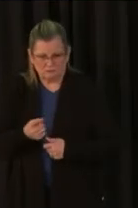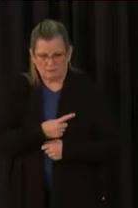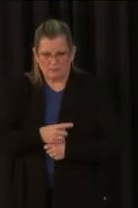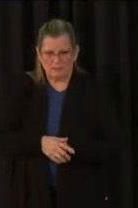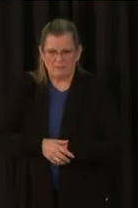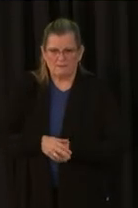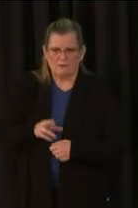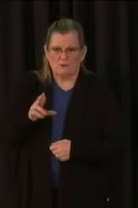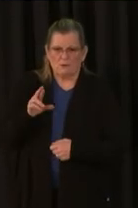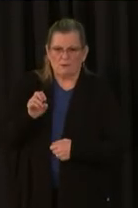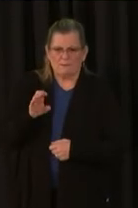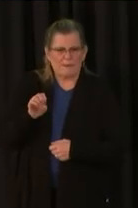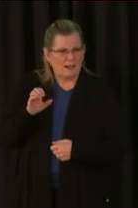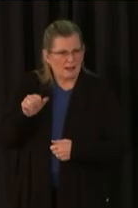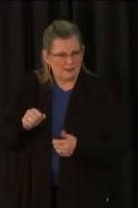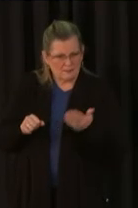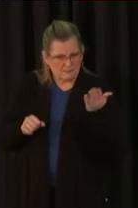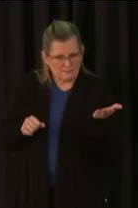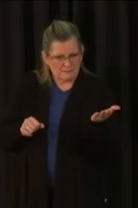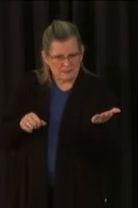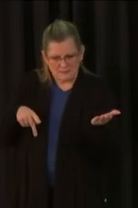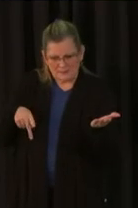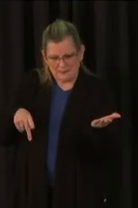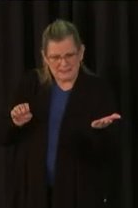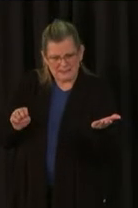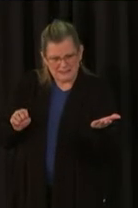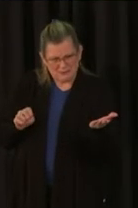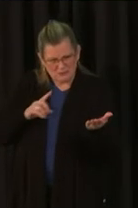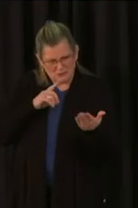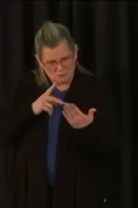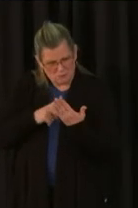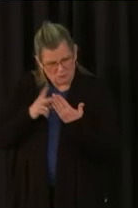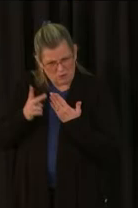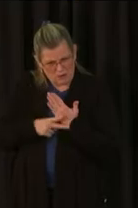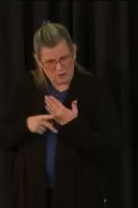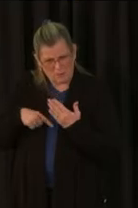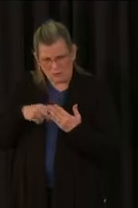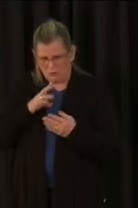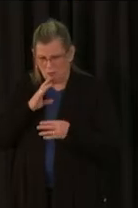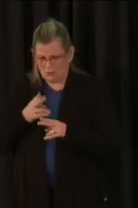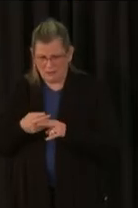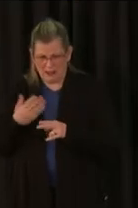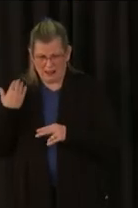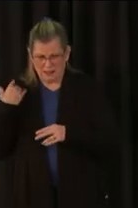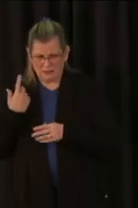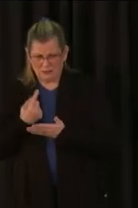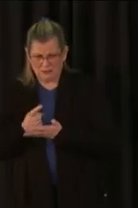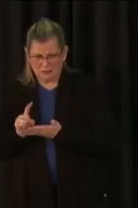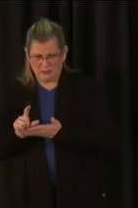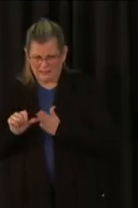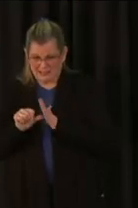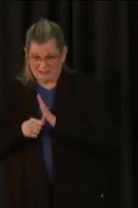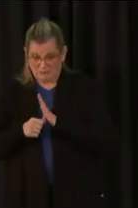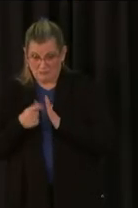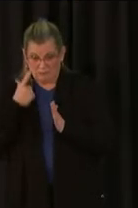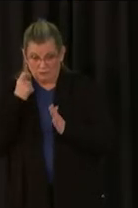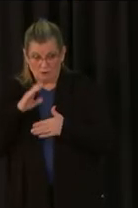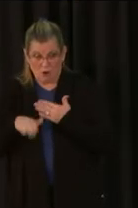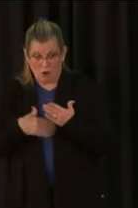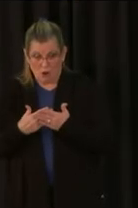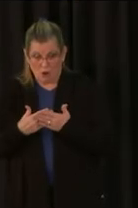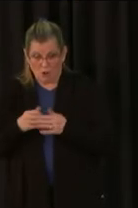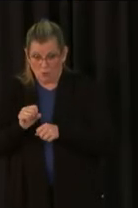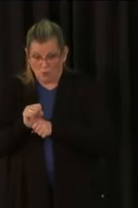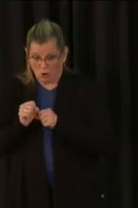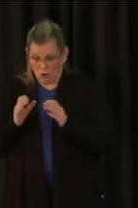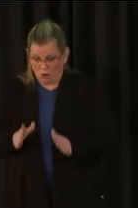Rebecca, PPP, it's a program we highlighted last week. We wanted to highlight it because with all this work that we're doing with